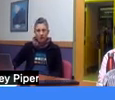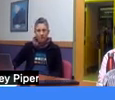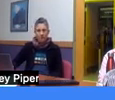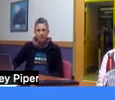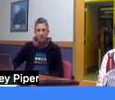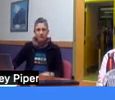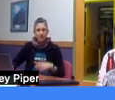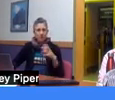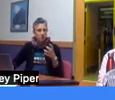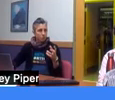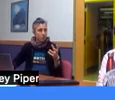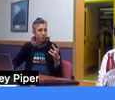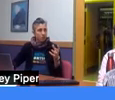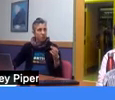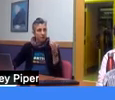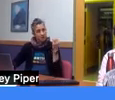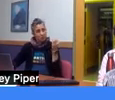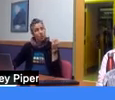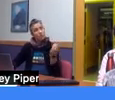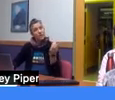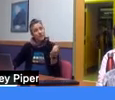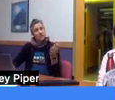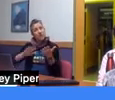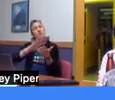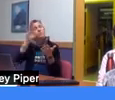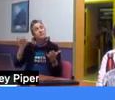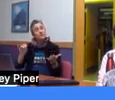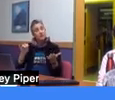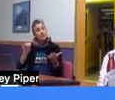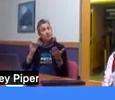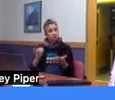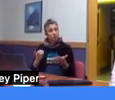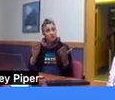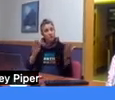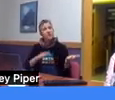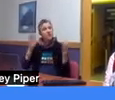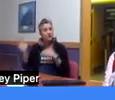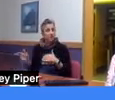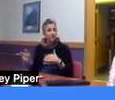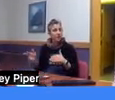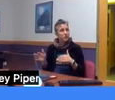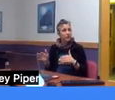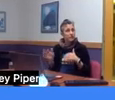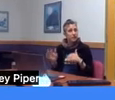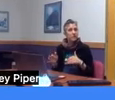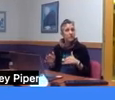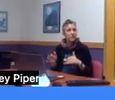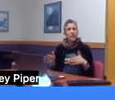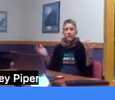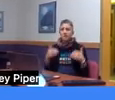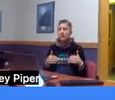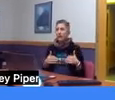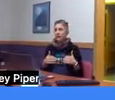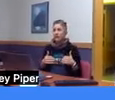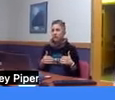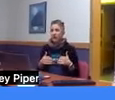that if the patient would, you know, would you like us to make note of this in your chart so that the next provider who takes care of you